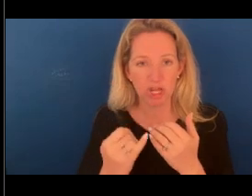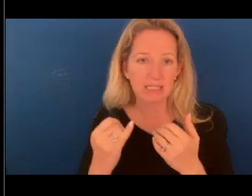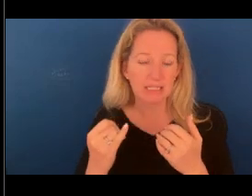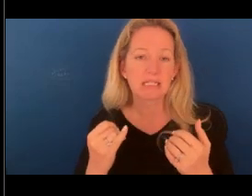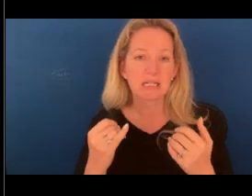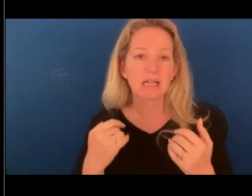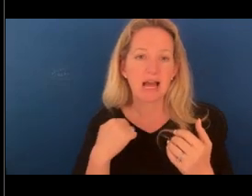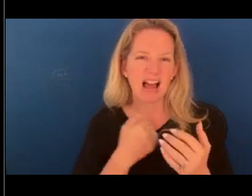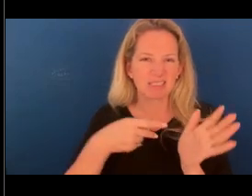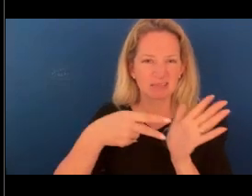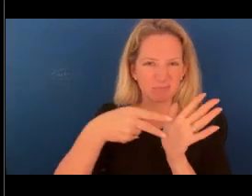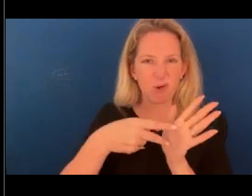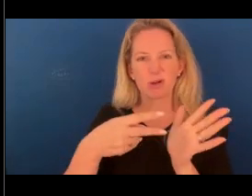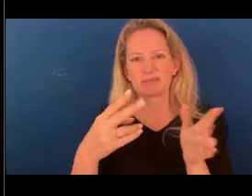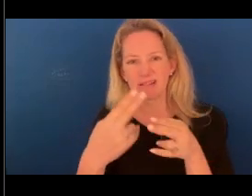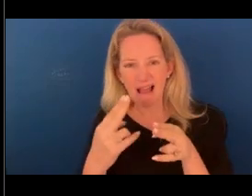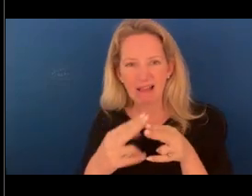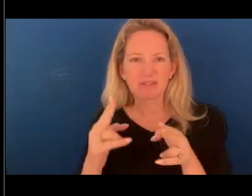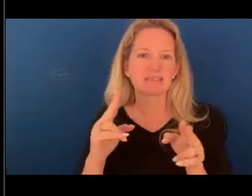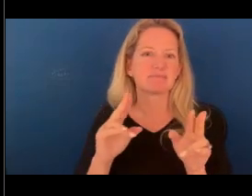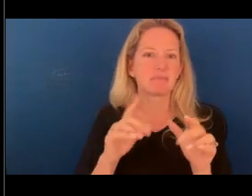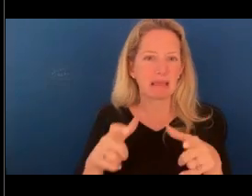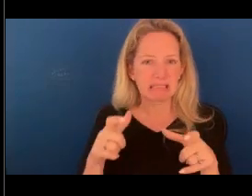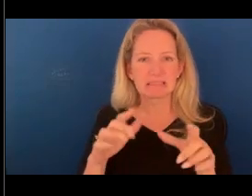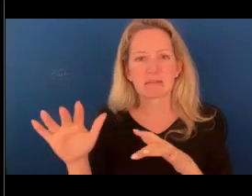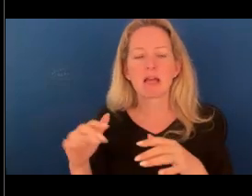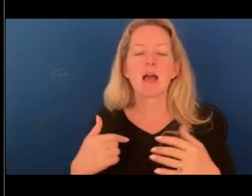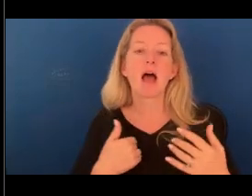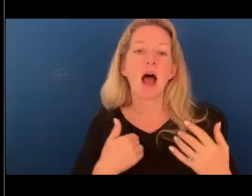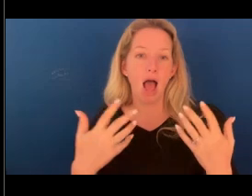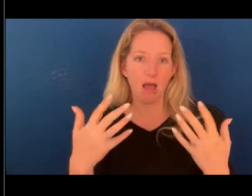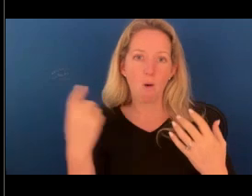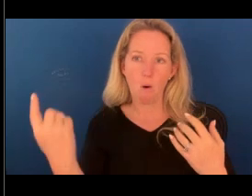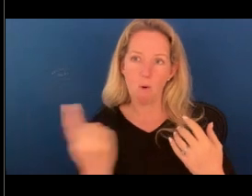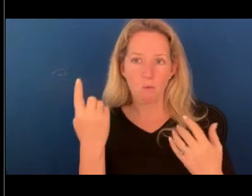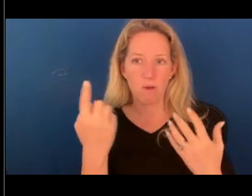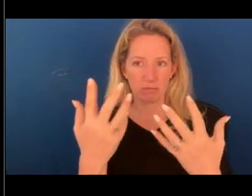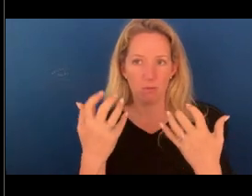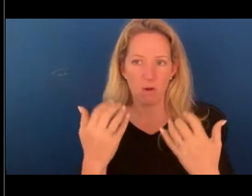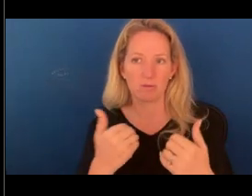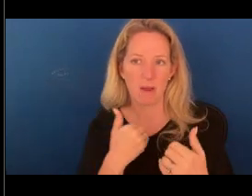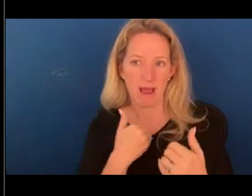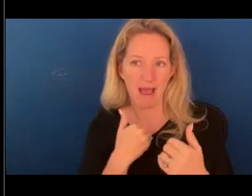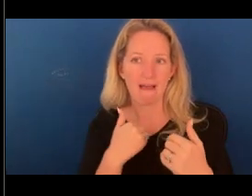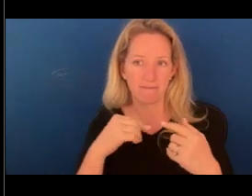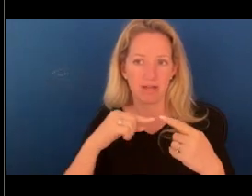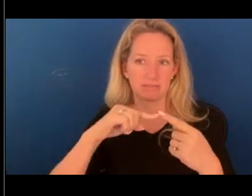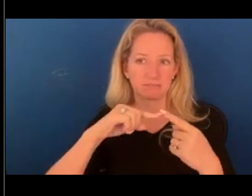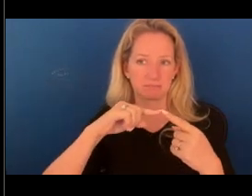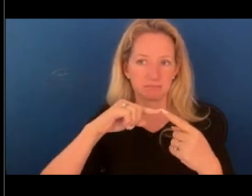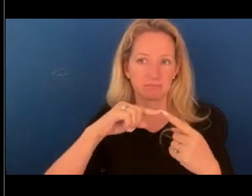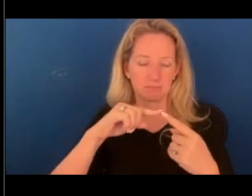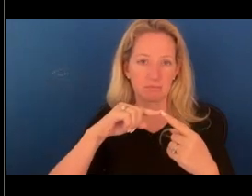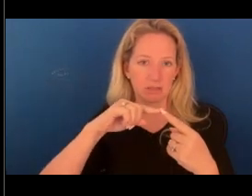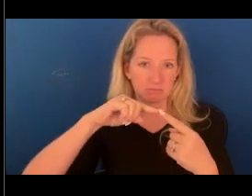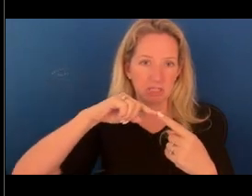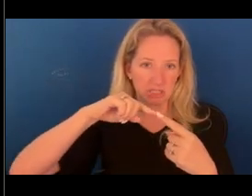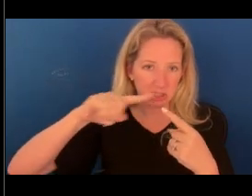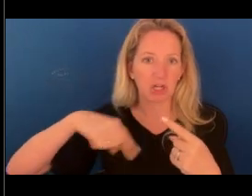limited in our capacity, but I always want to have a circular economy project going to really look at the